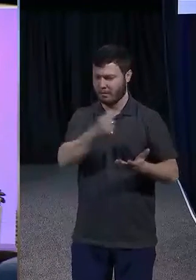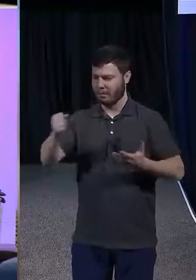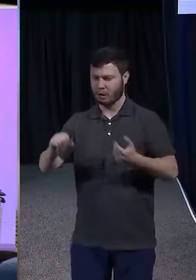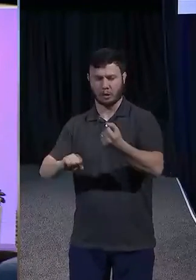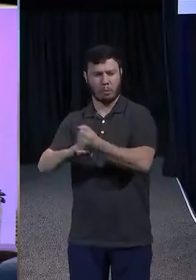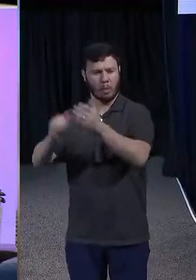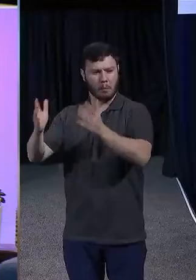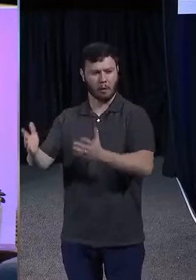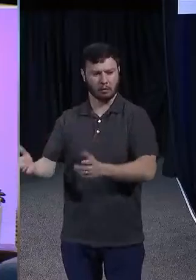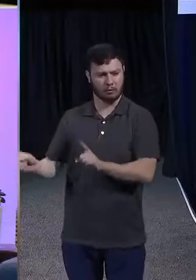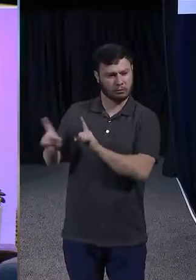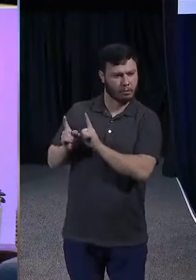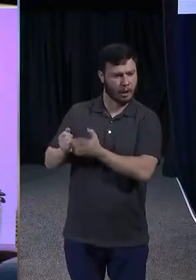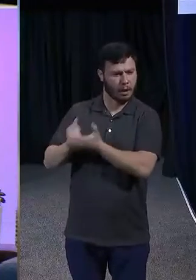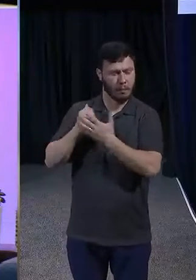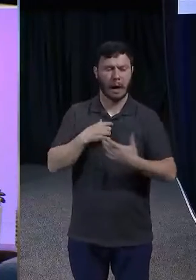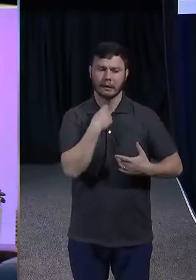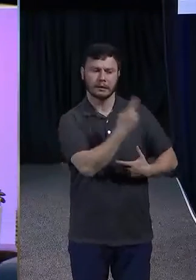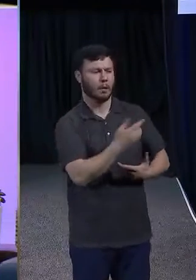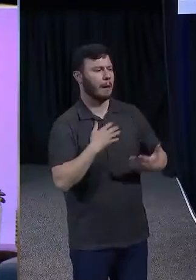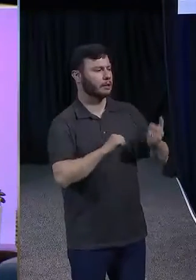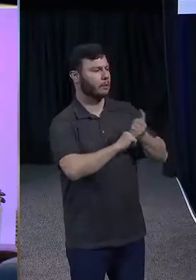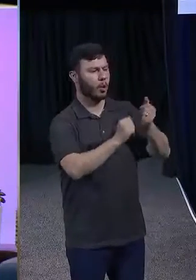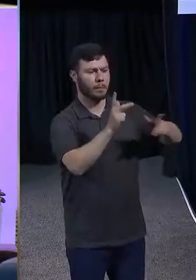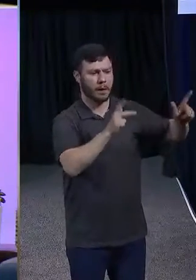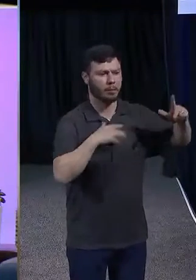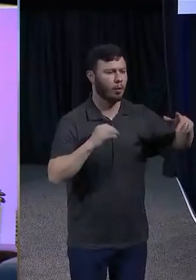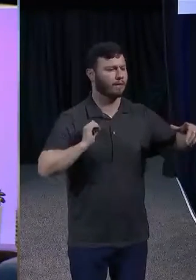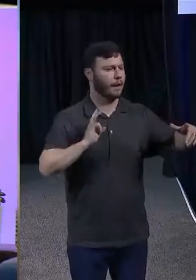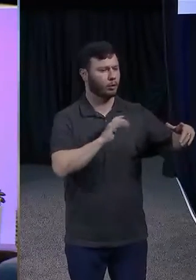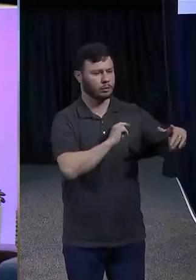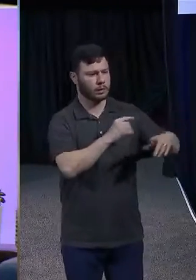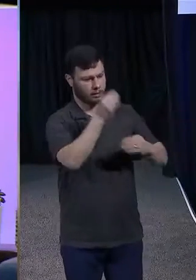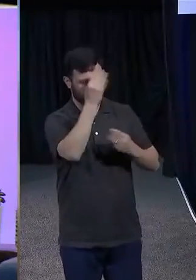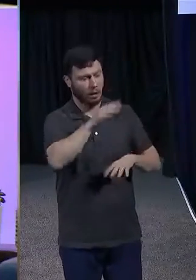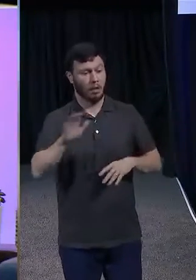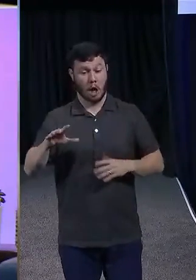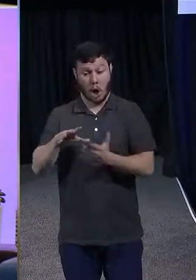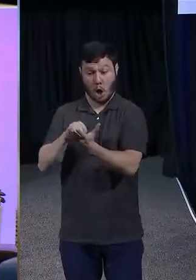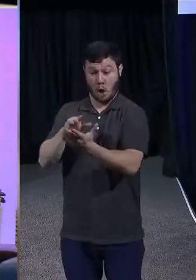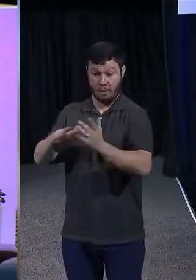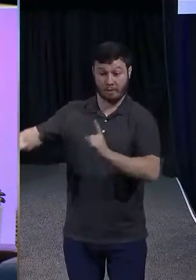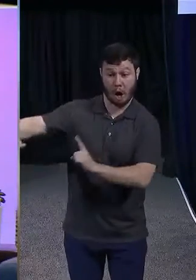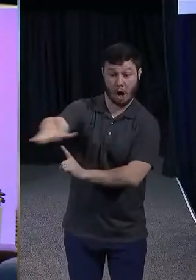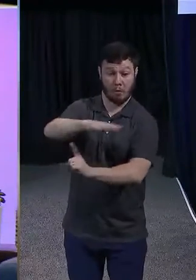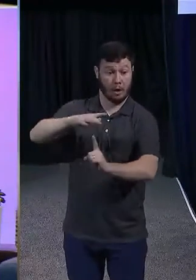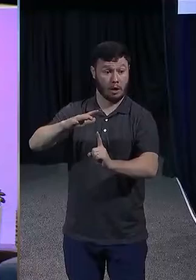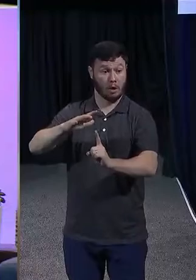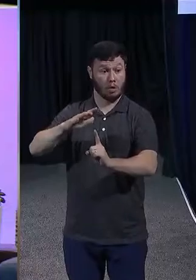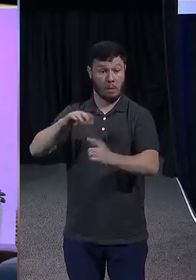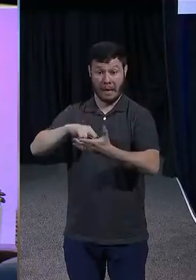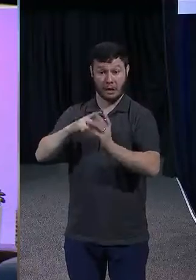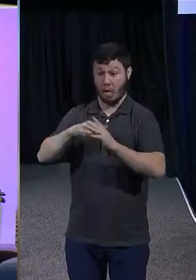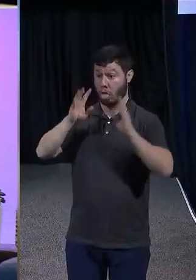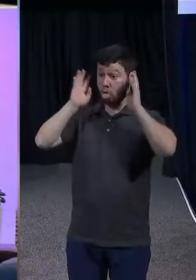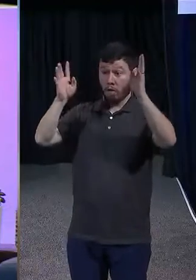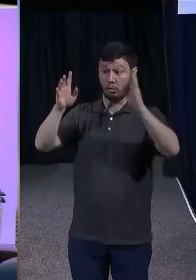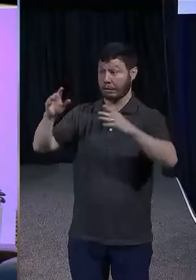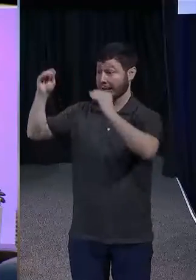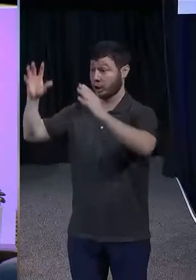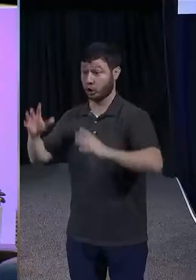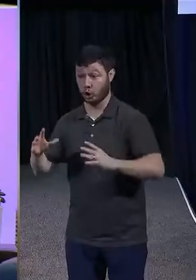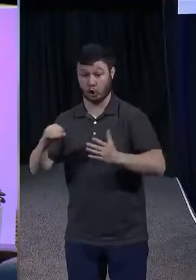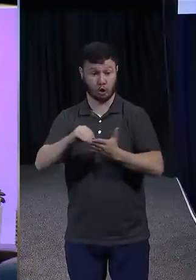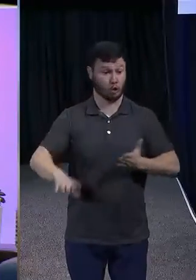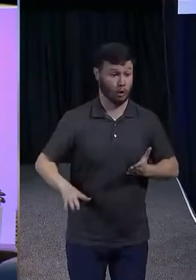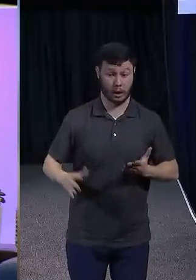my students, and I tell my faculty this, the learning environment is not just created between the professor and the